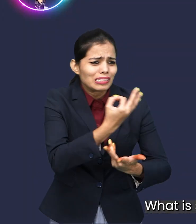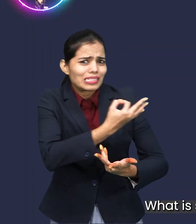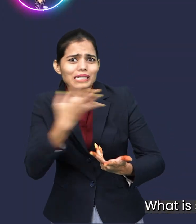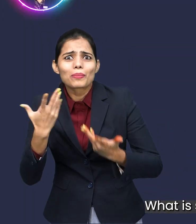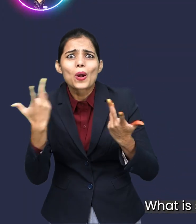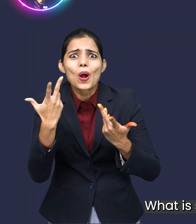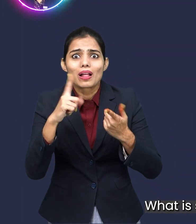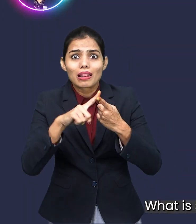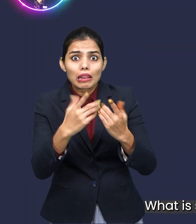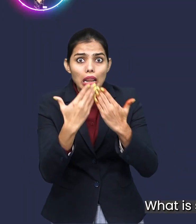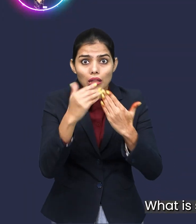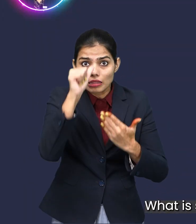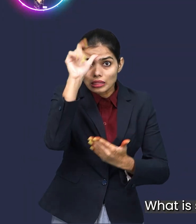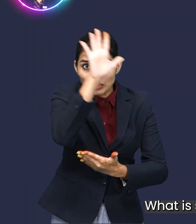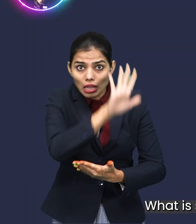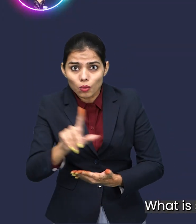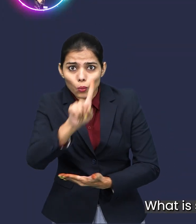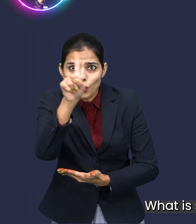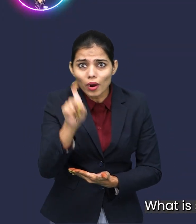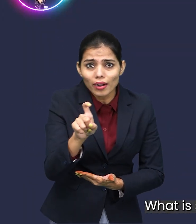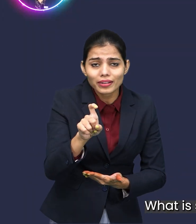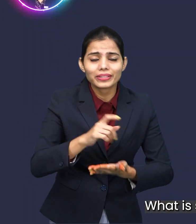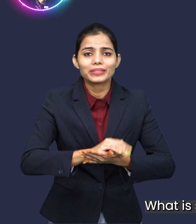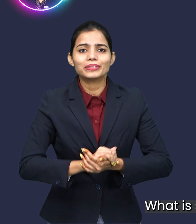what is special education in India.